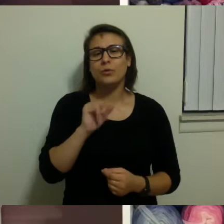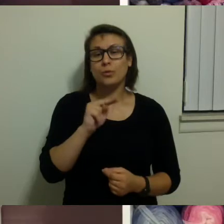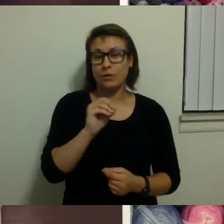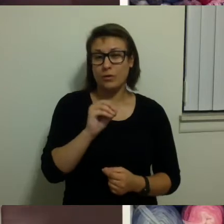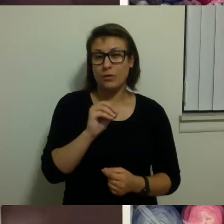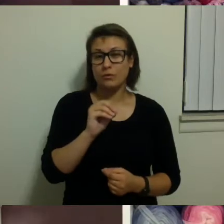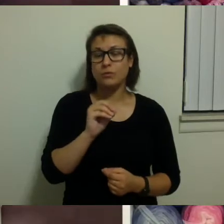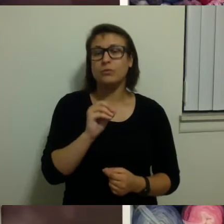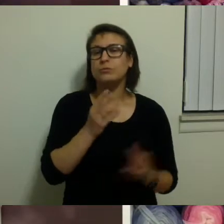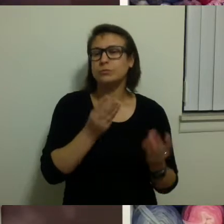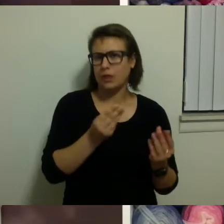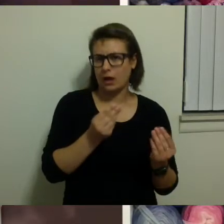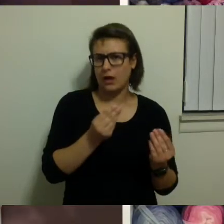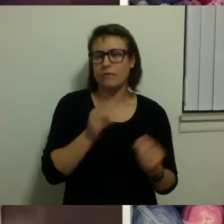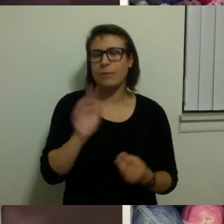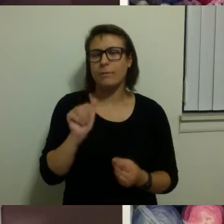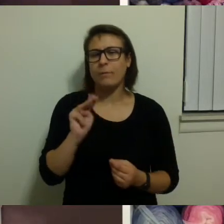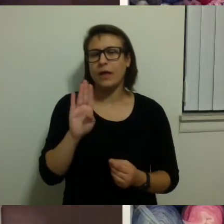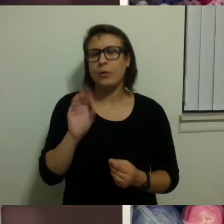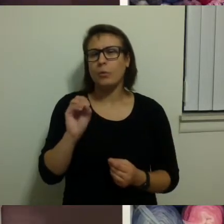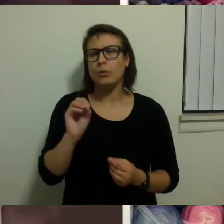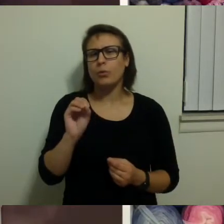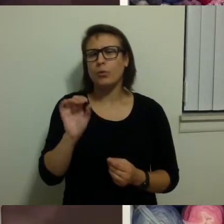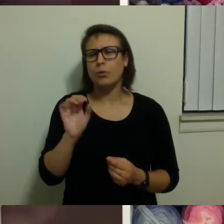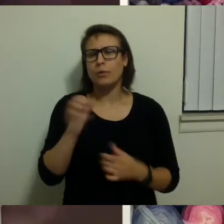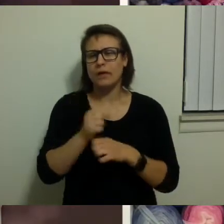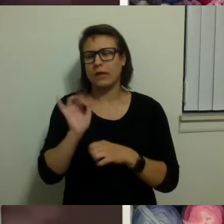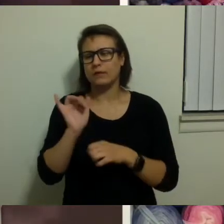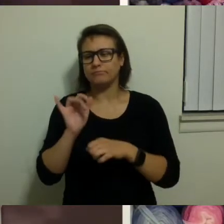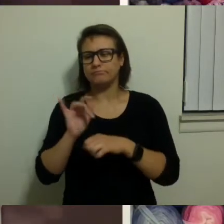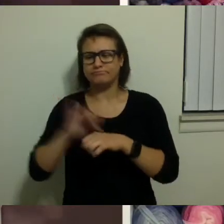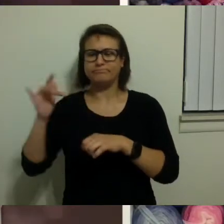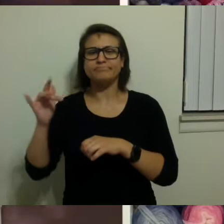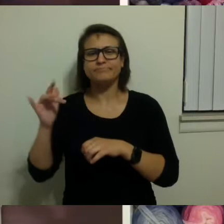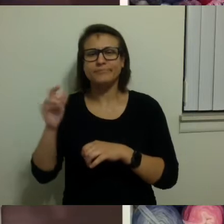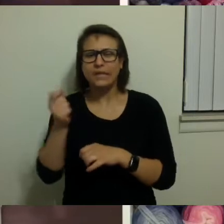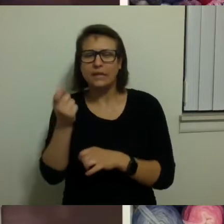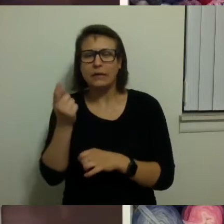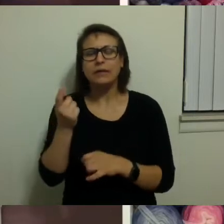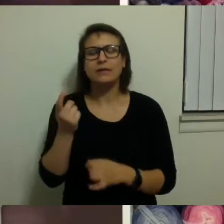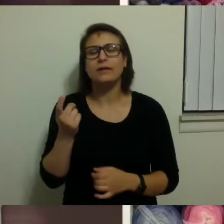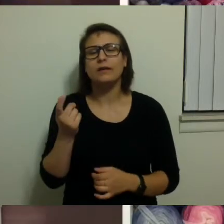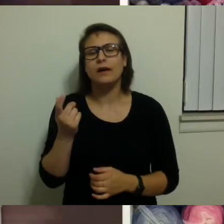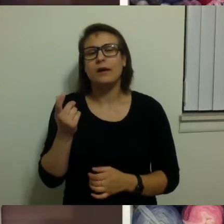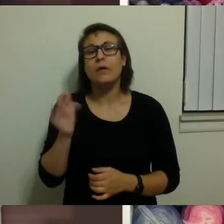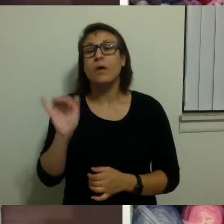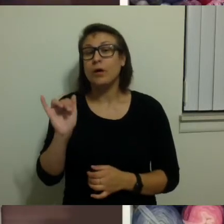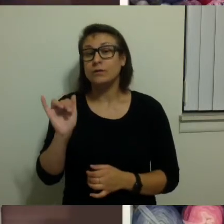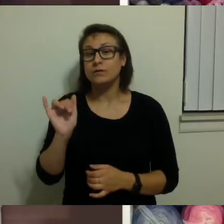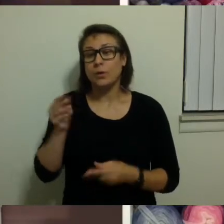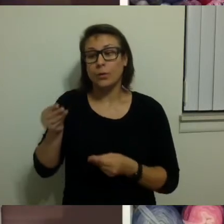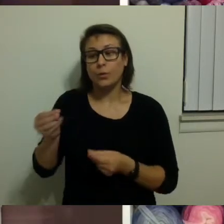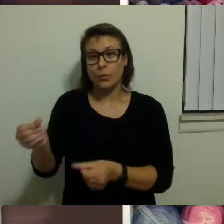The merino is super soft, but the bamboo gives it like, it's kind of hard to tell, like kind of a little bit of sheen. And also bamboo